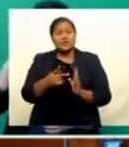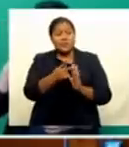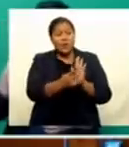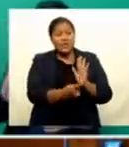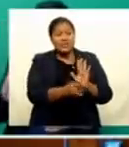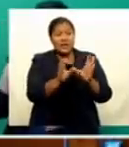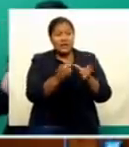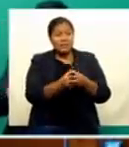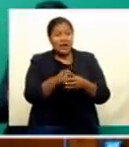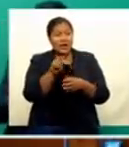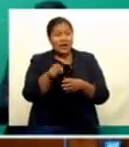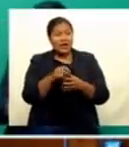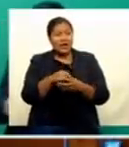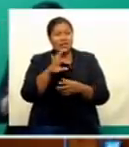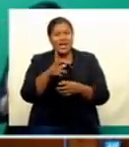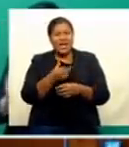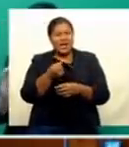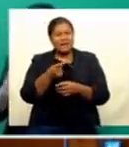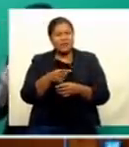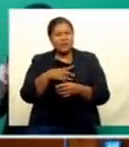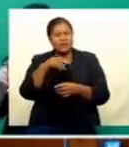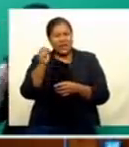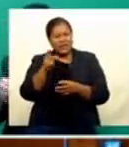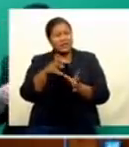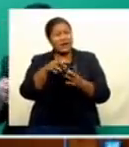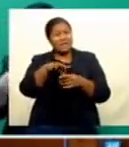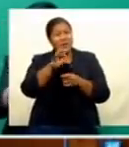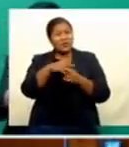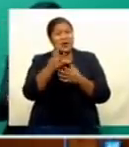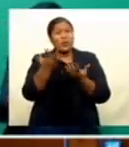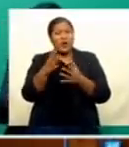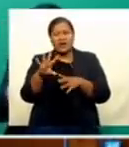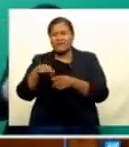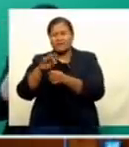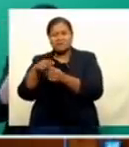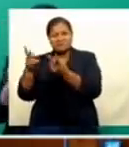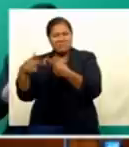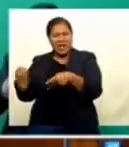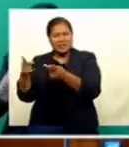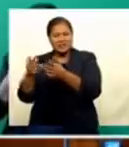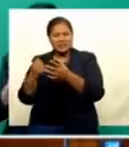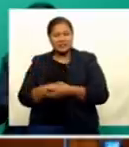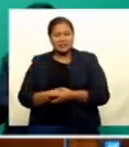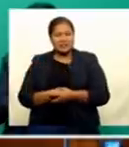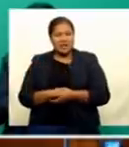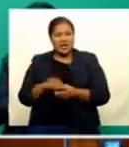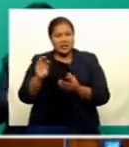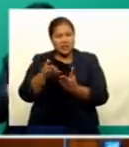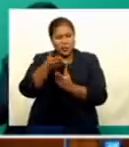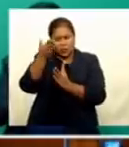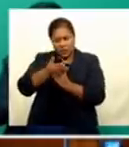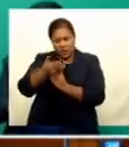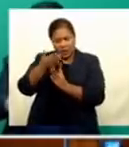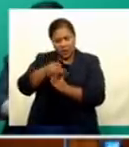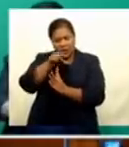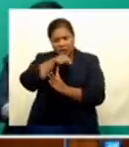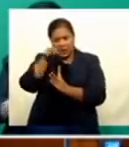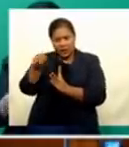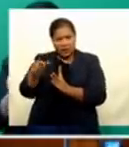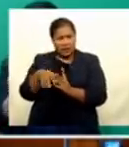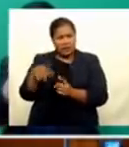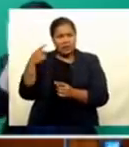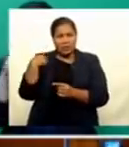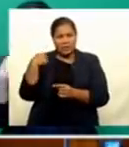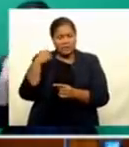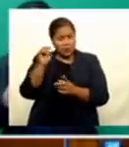agents used to take the voters right up to the polling booth. And in between, the voters are